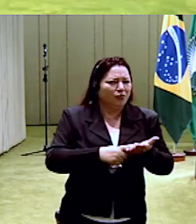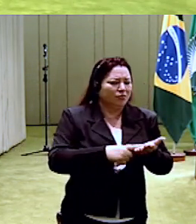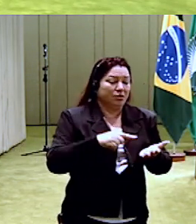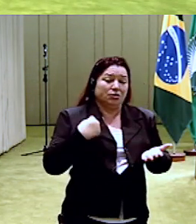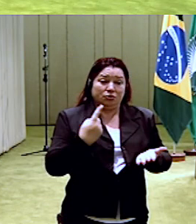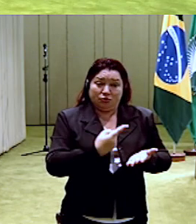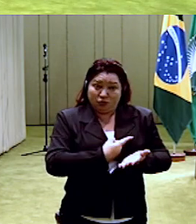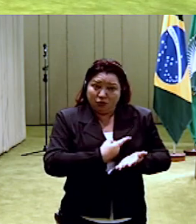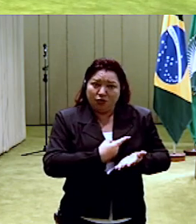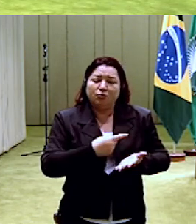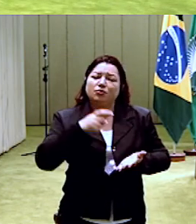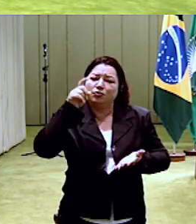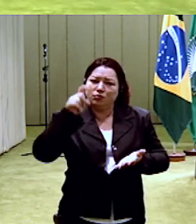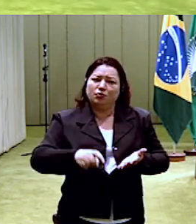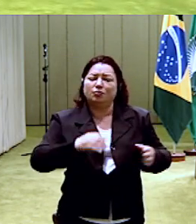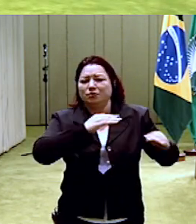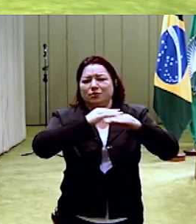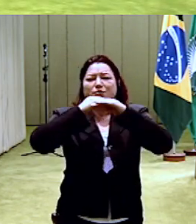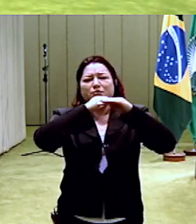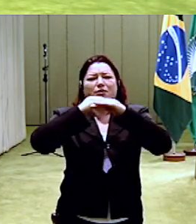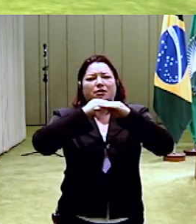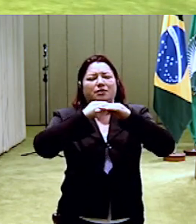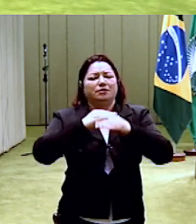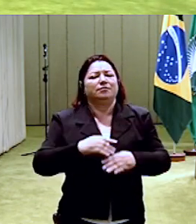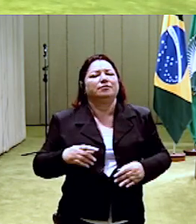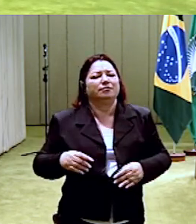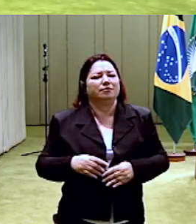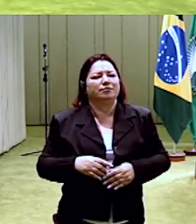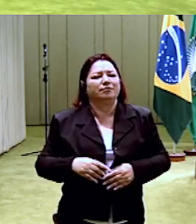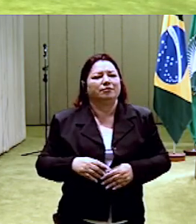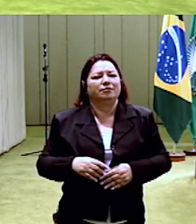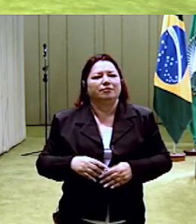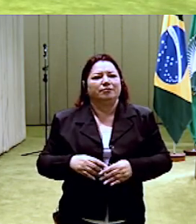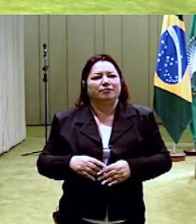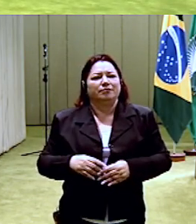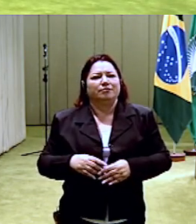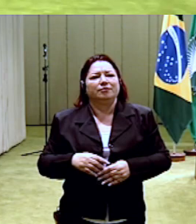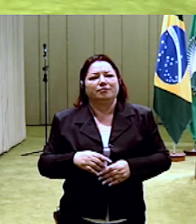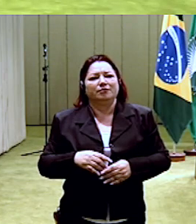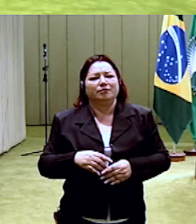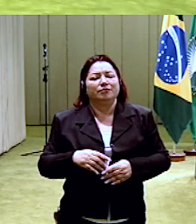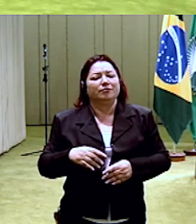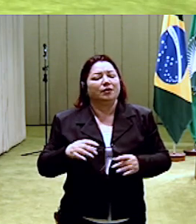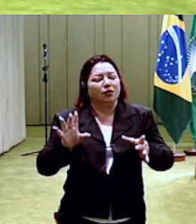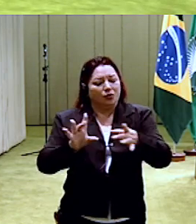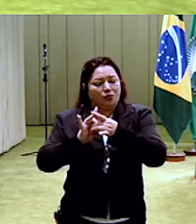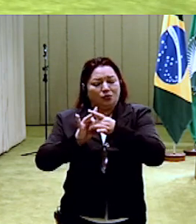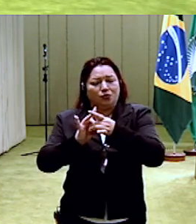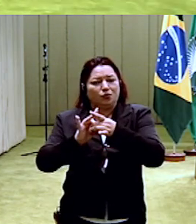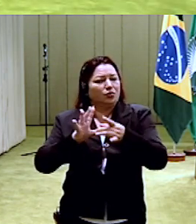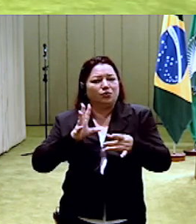get gender equality. That is the bottom line, uniting all the women in the world.